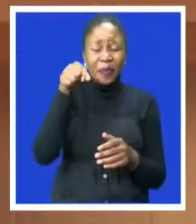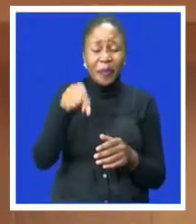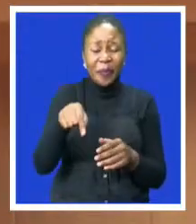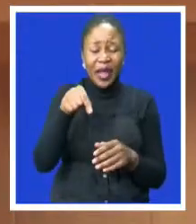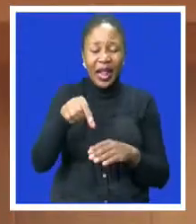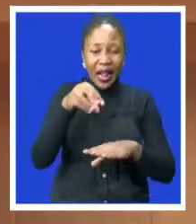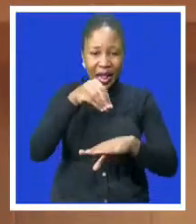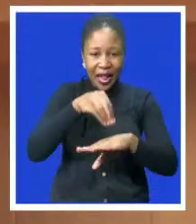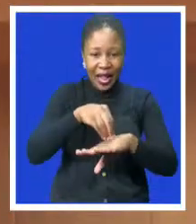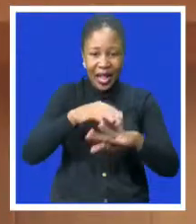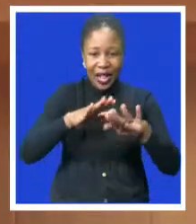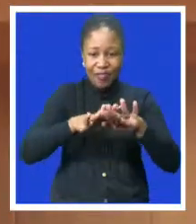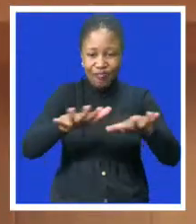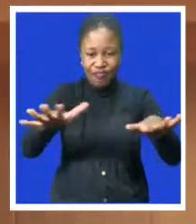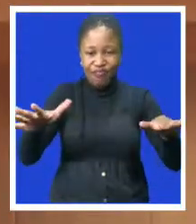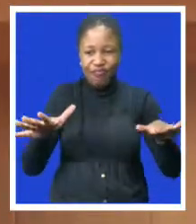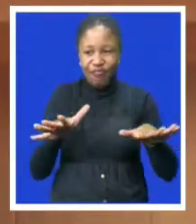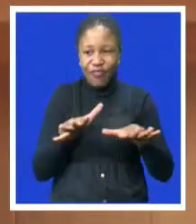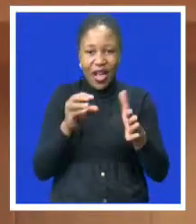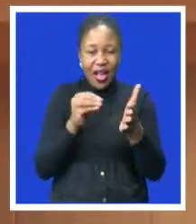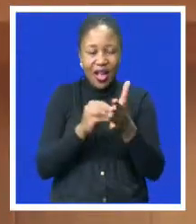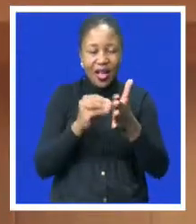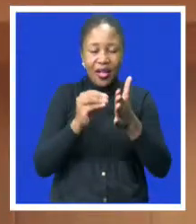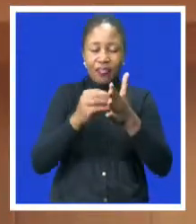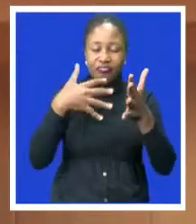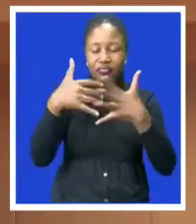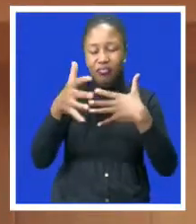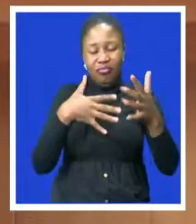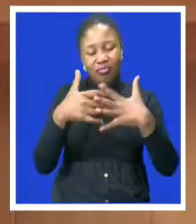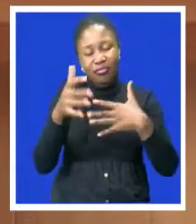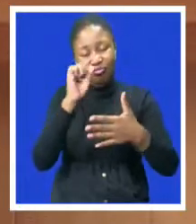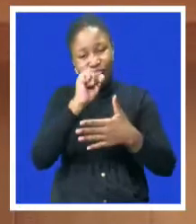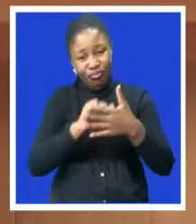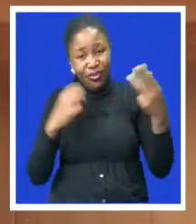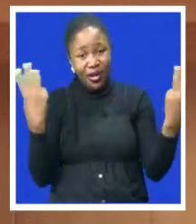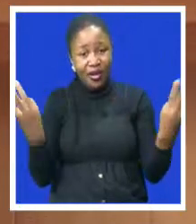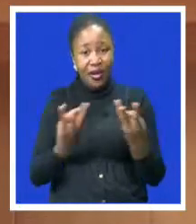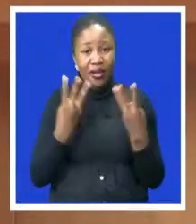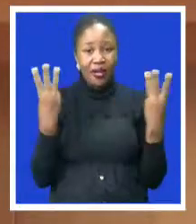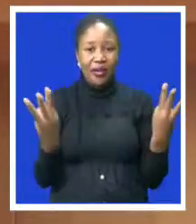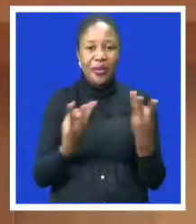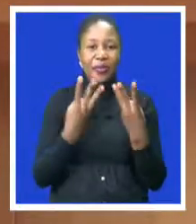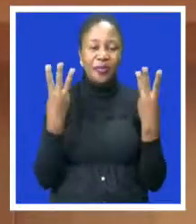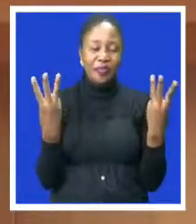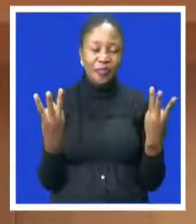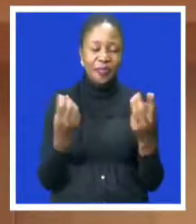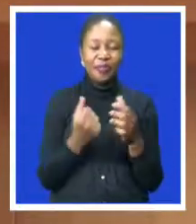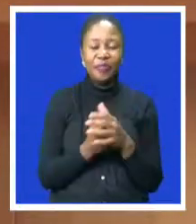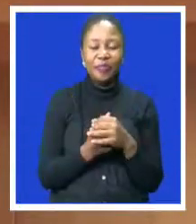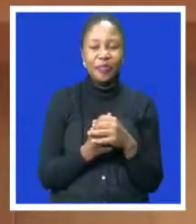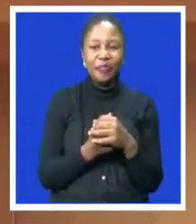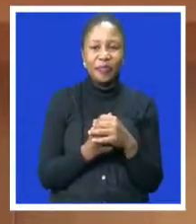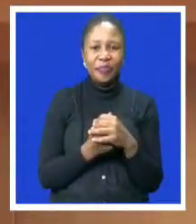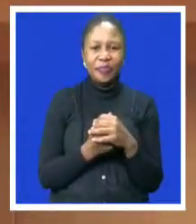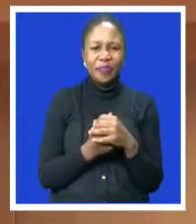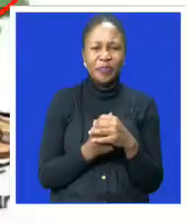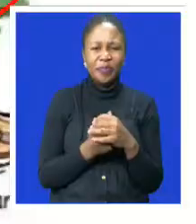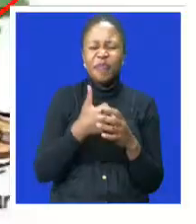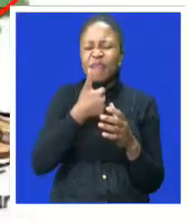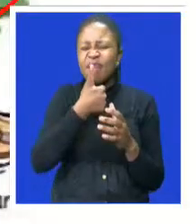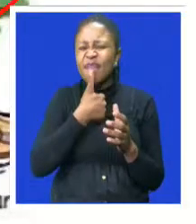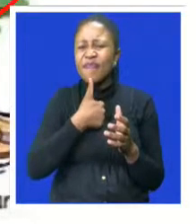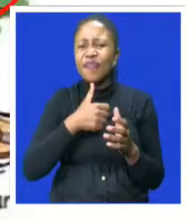people. And these things that were made by people, most of them, they make them from the things that